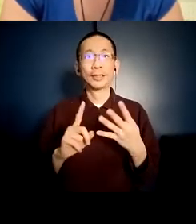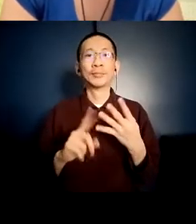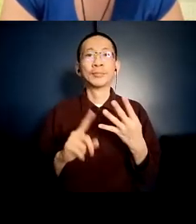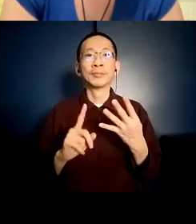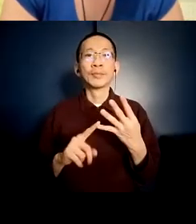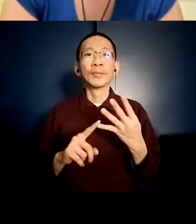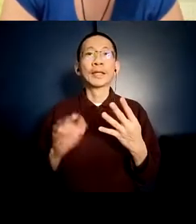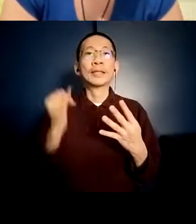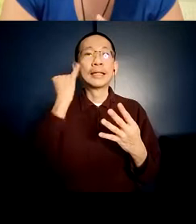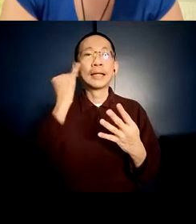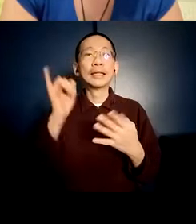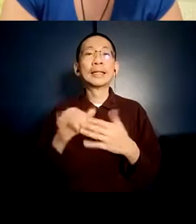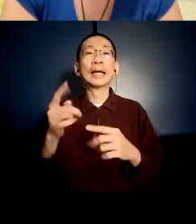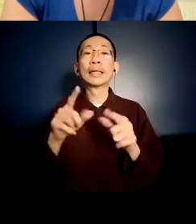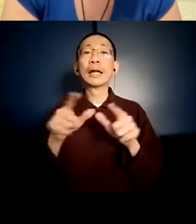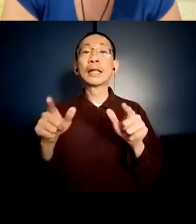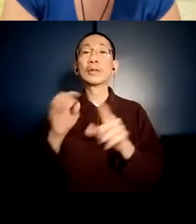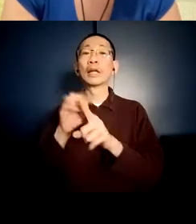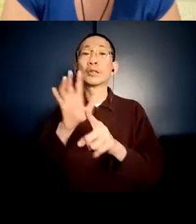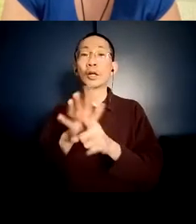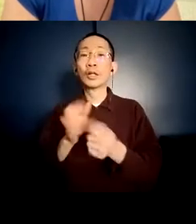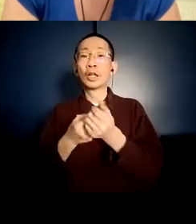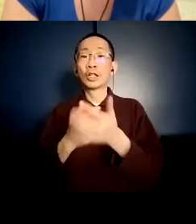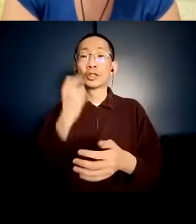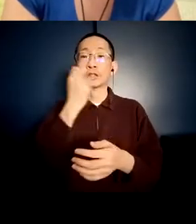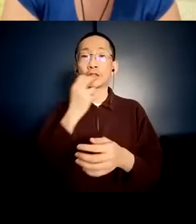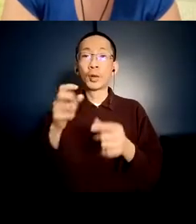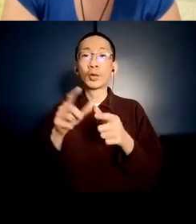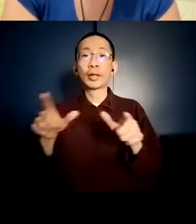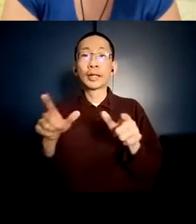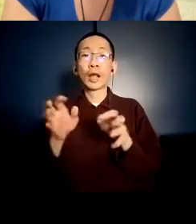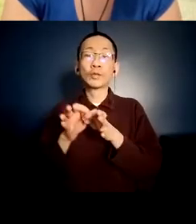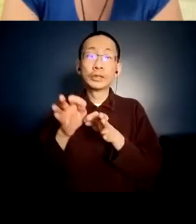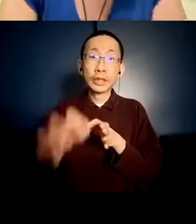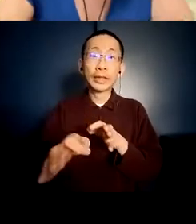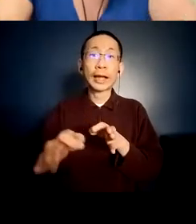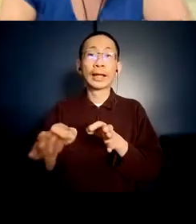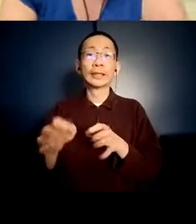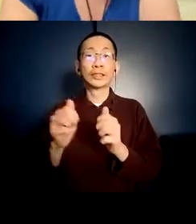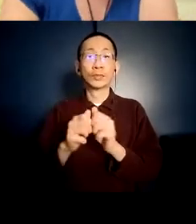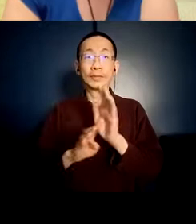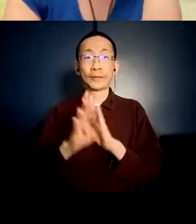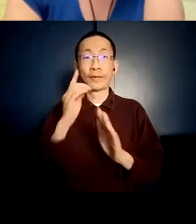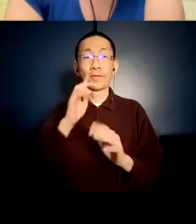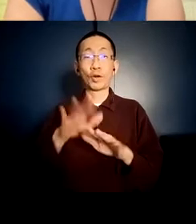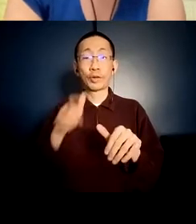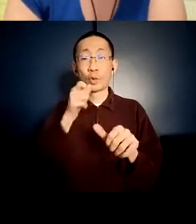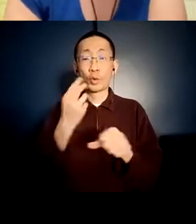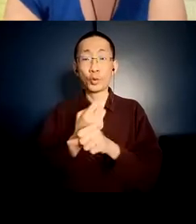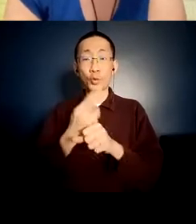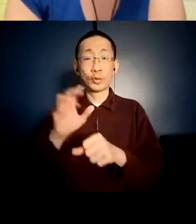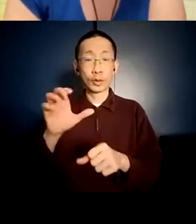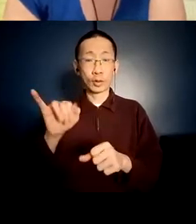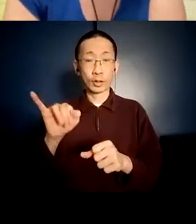the idea that sign language exposure actually causes delays in spoken language development for children who use cochlear